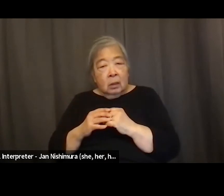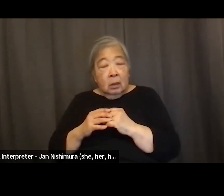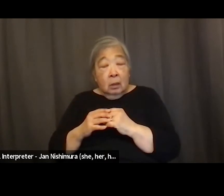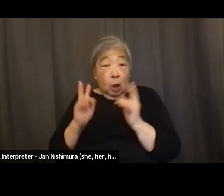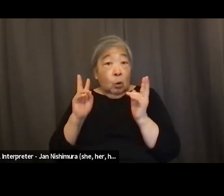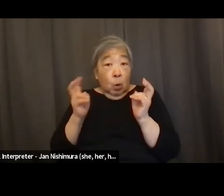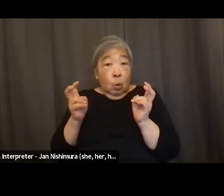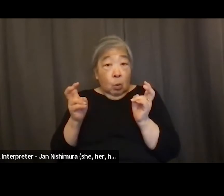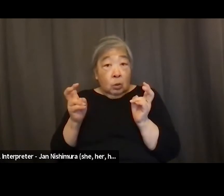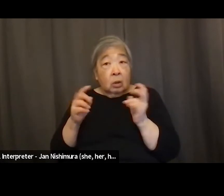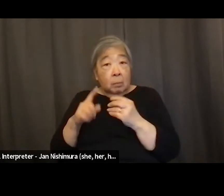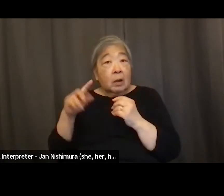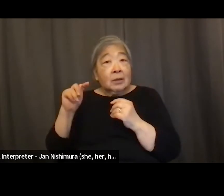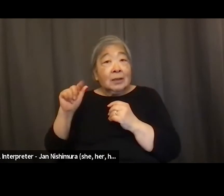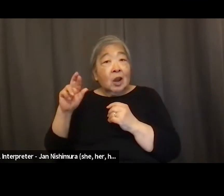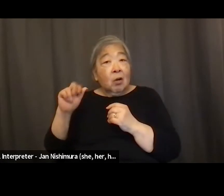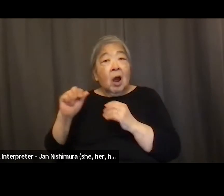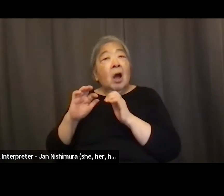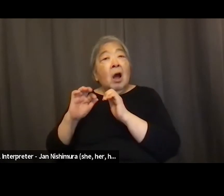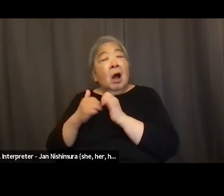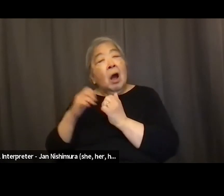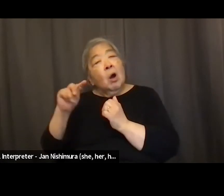share with you all about Tara and the way that Tara,